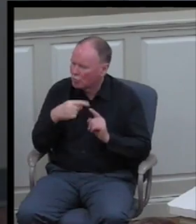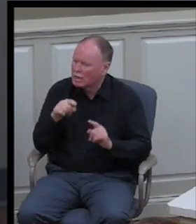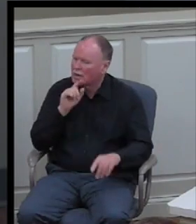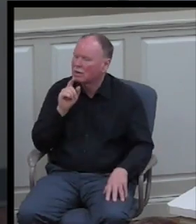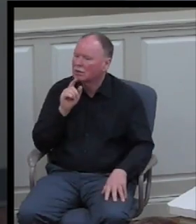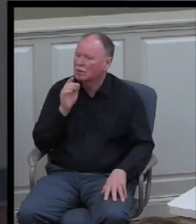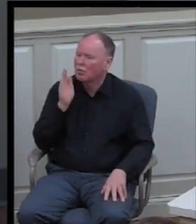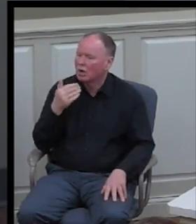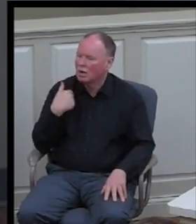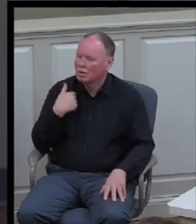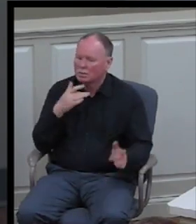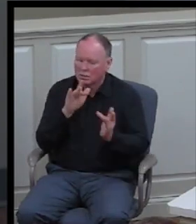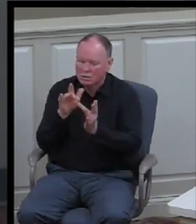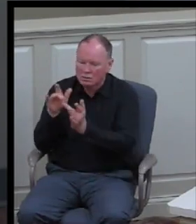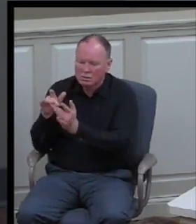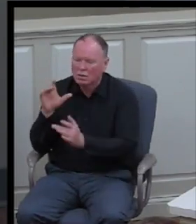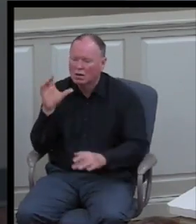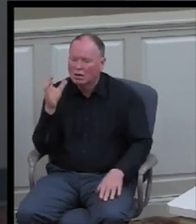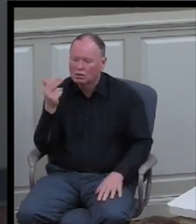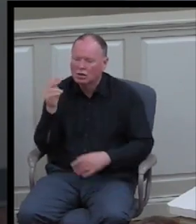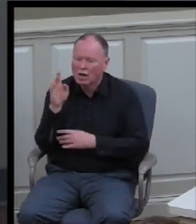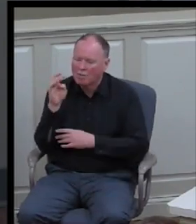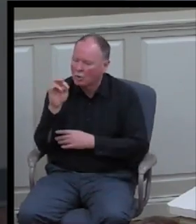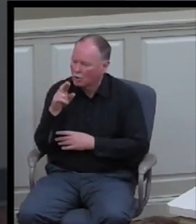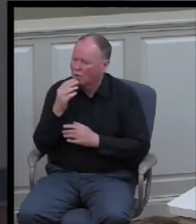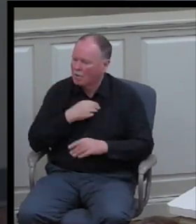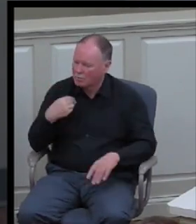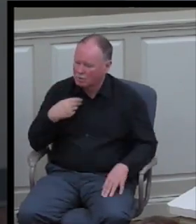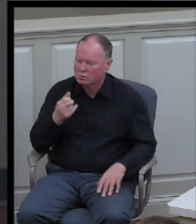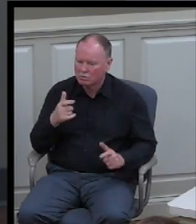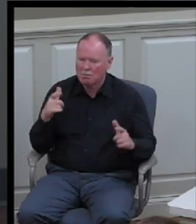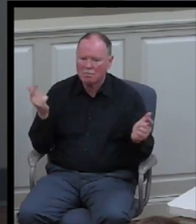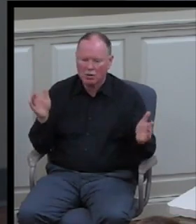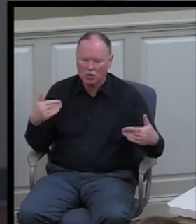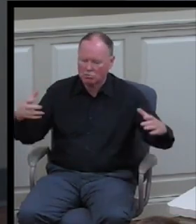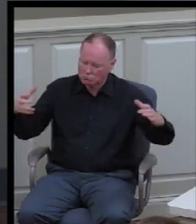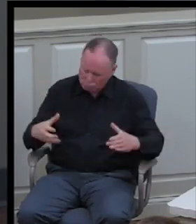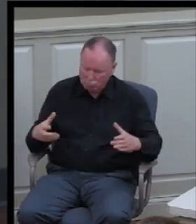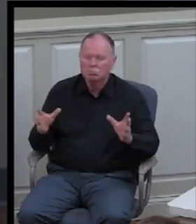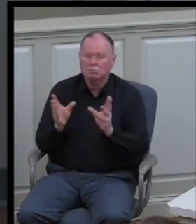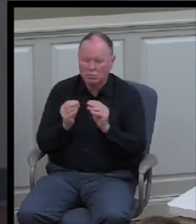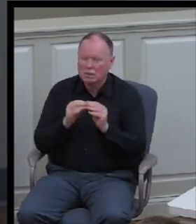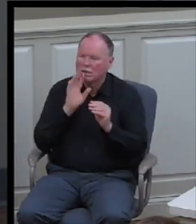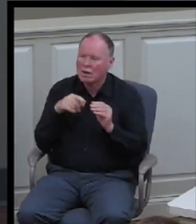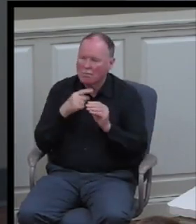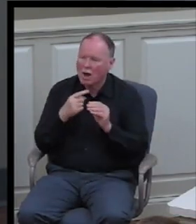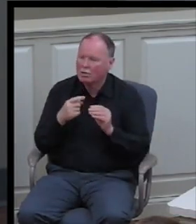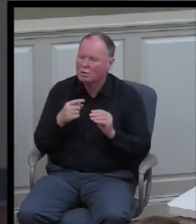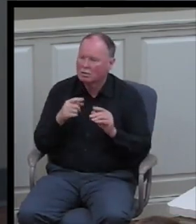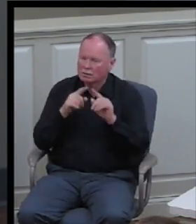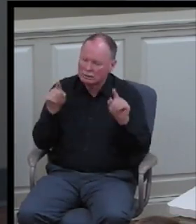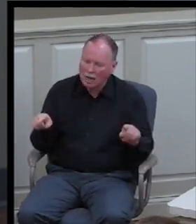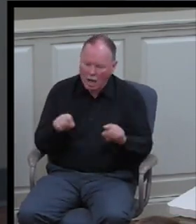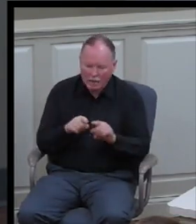actually engage all the chamber membership, and we're going to get a fairly big room, and we're going to talk about signs in that kind of forum with